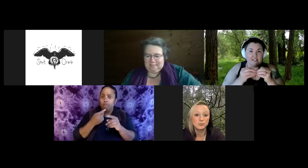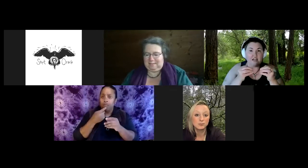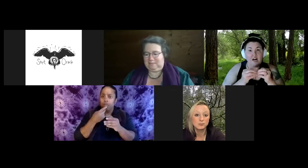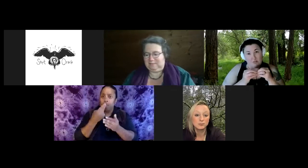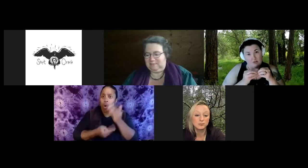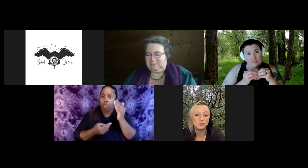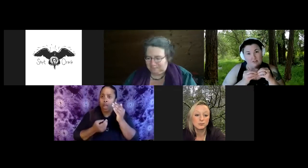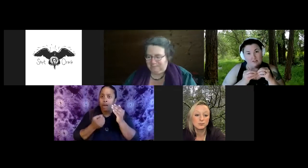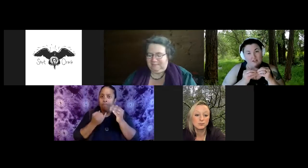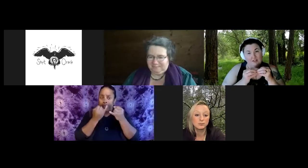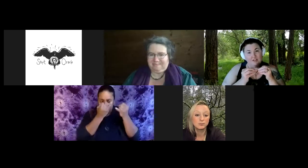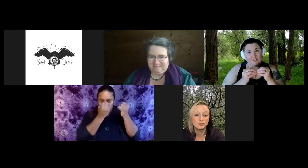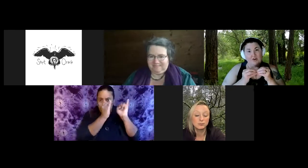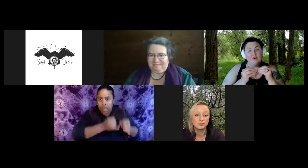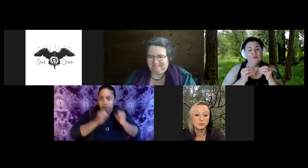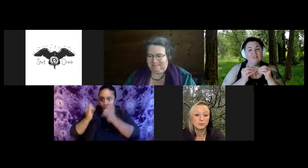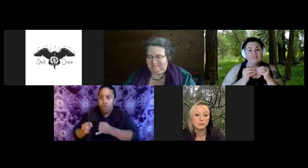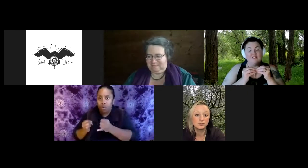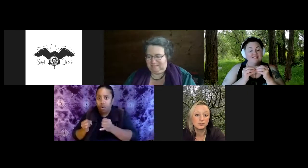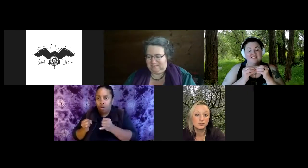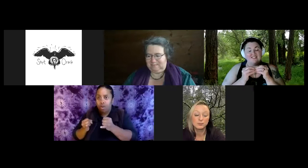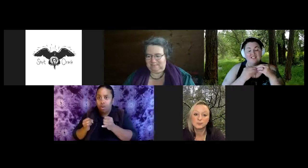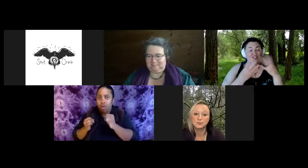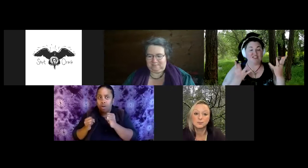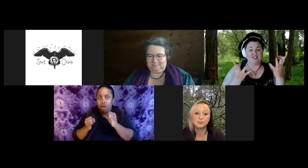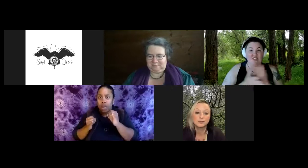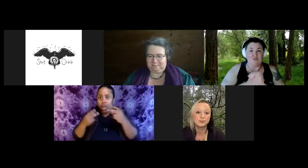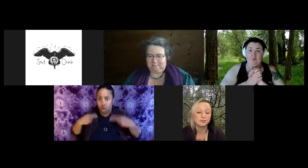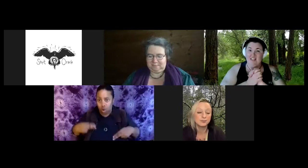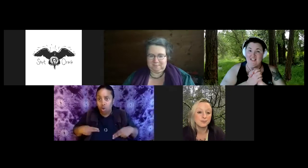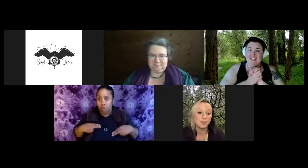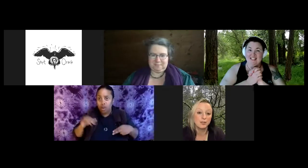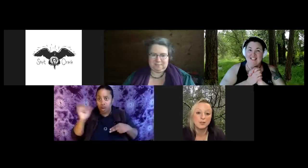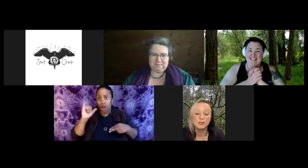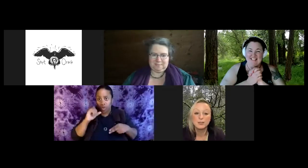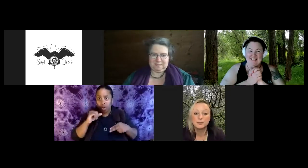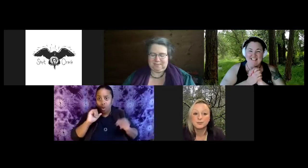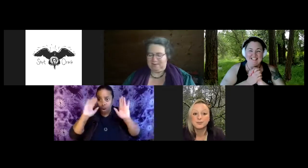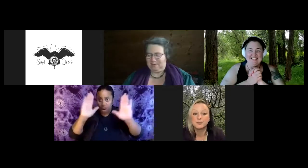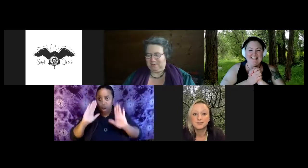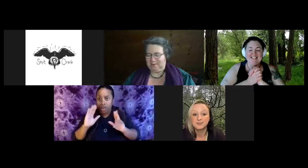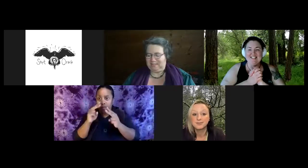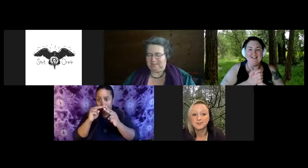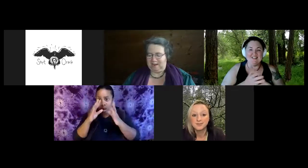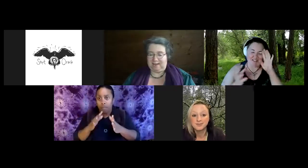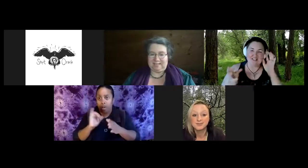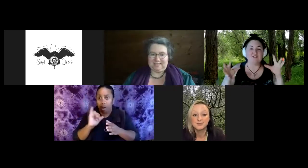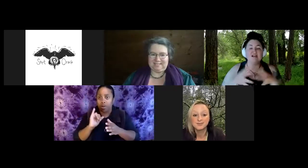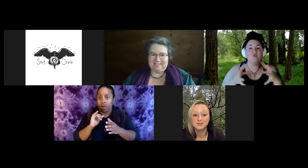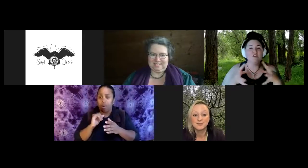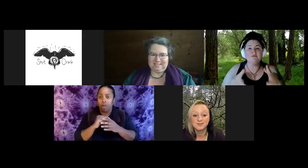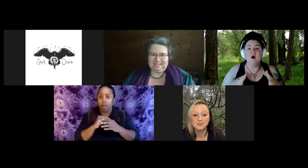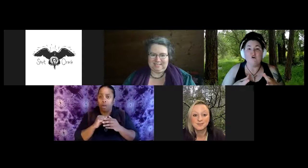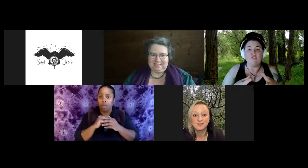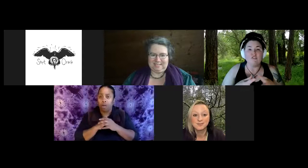as a fantastic couple. Mhm. So, that's just advice from me. Oh, that's Is, great.